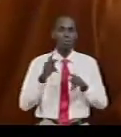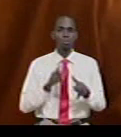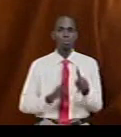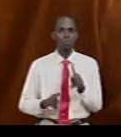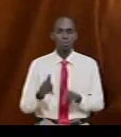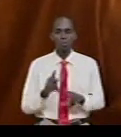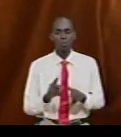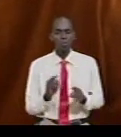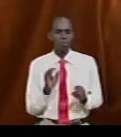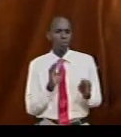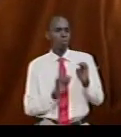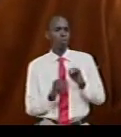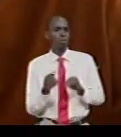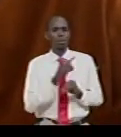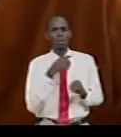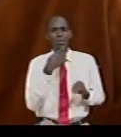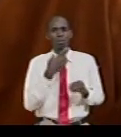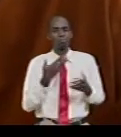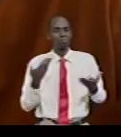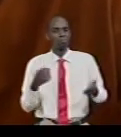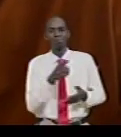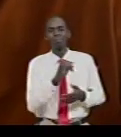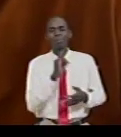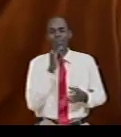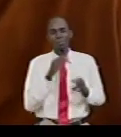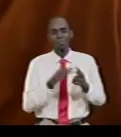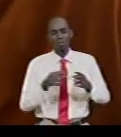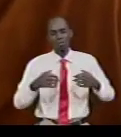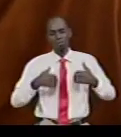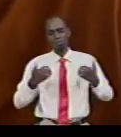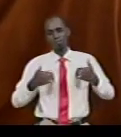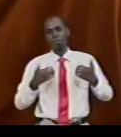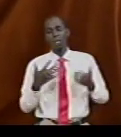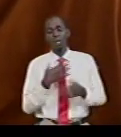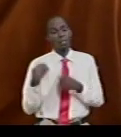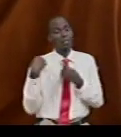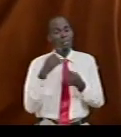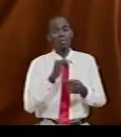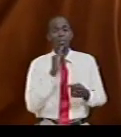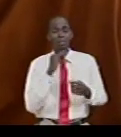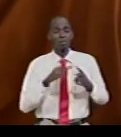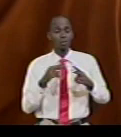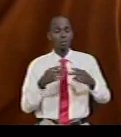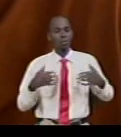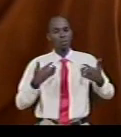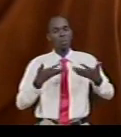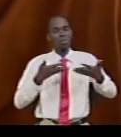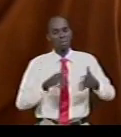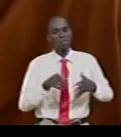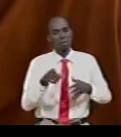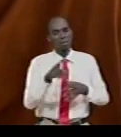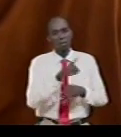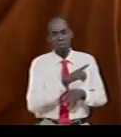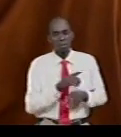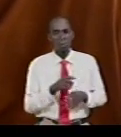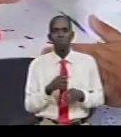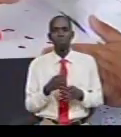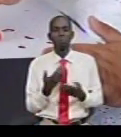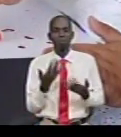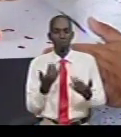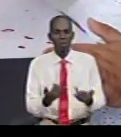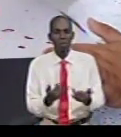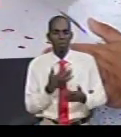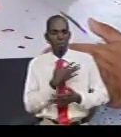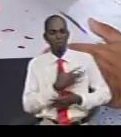Oh, they say they're still young, and since they're young, let them sow their wild oats